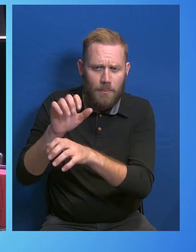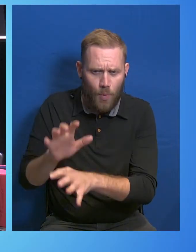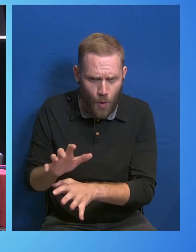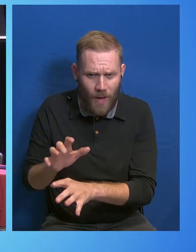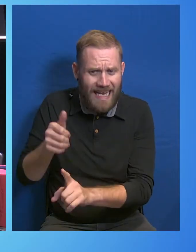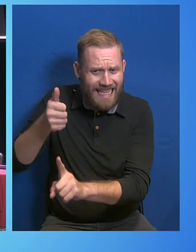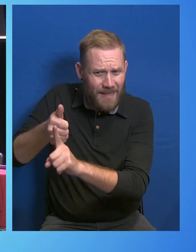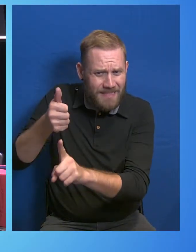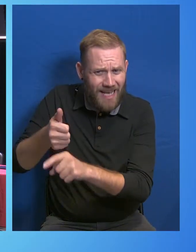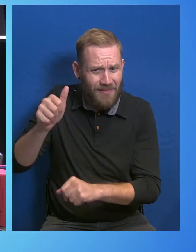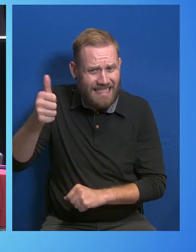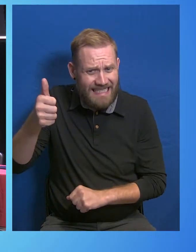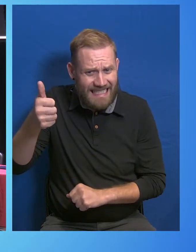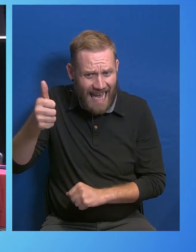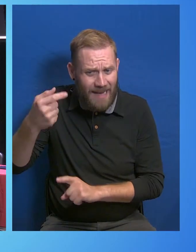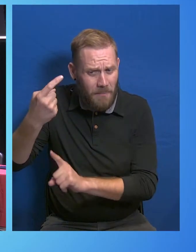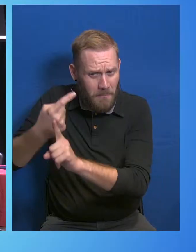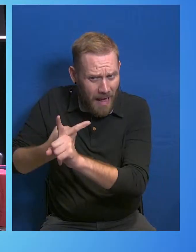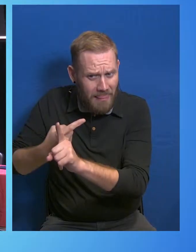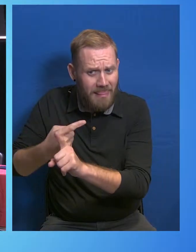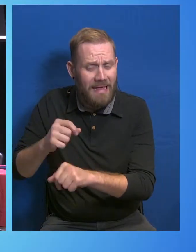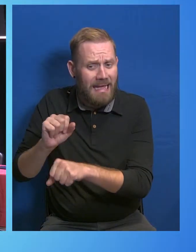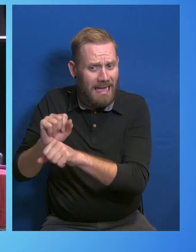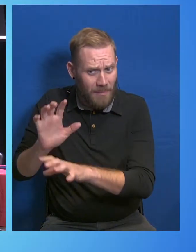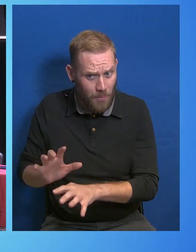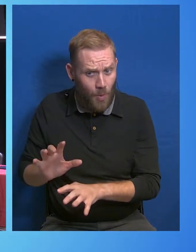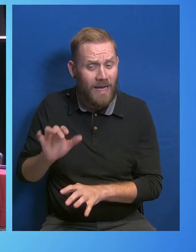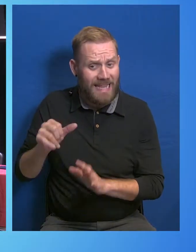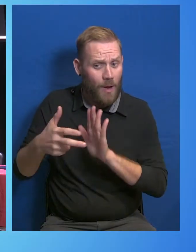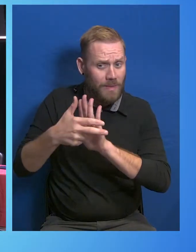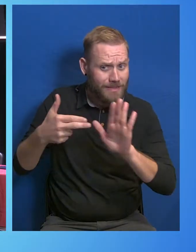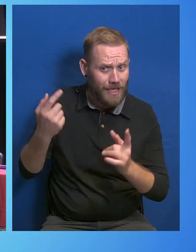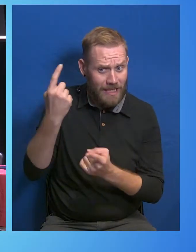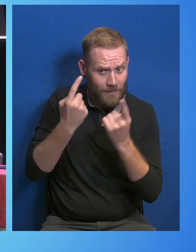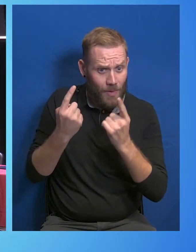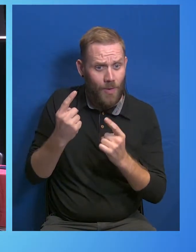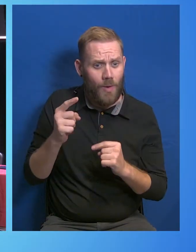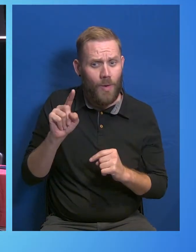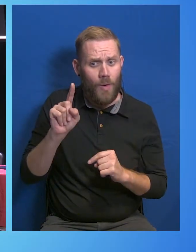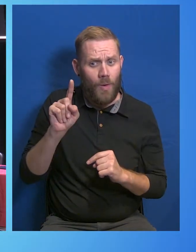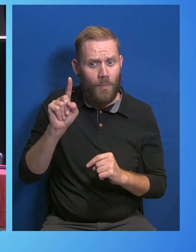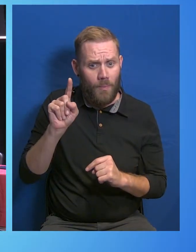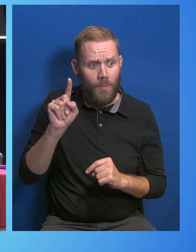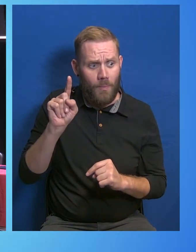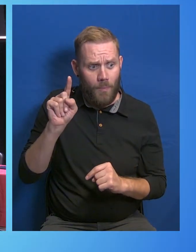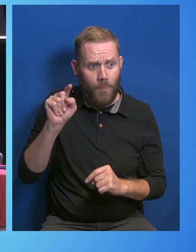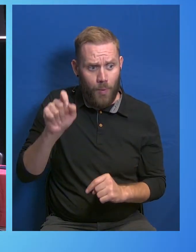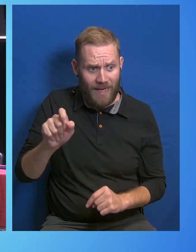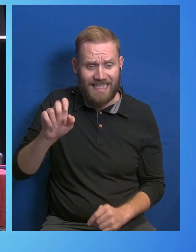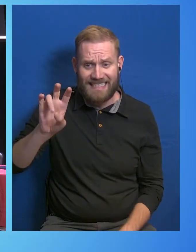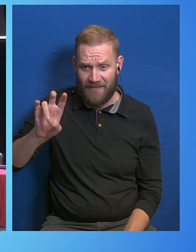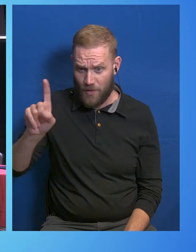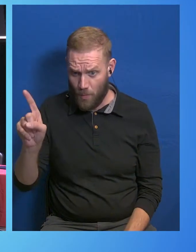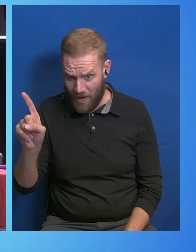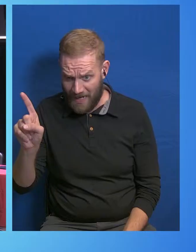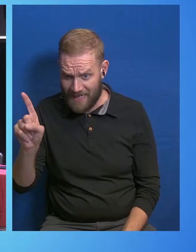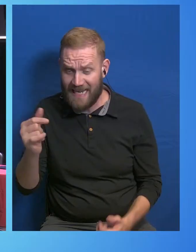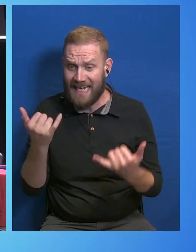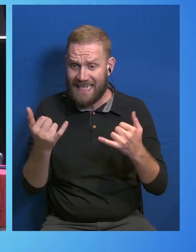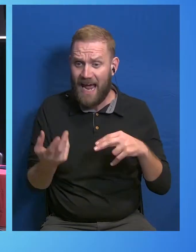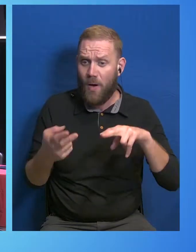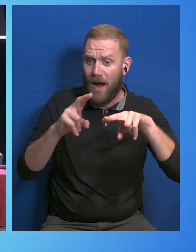that is a 10-month employee, which was considered a 0.71 FTE is now considered a